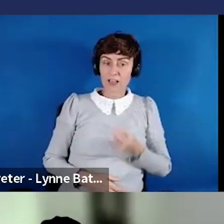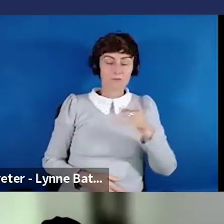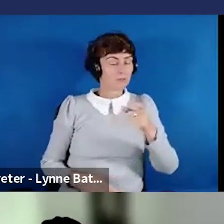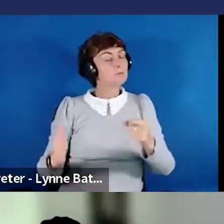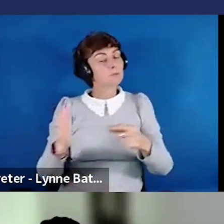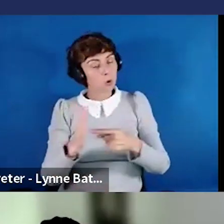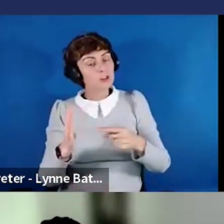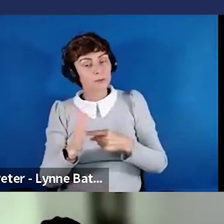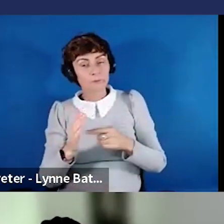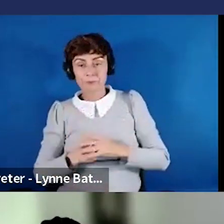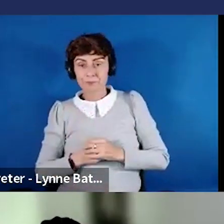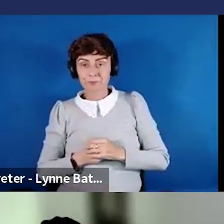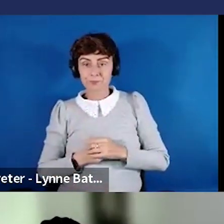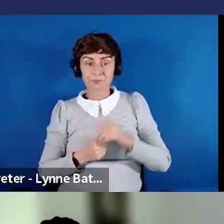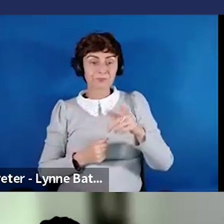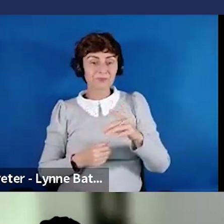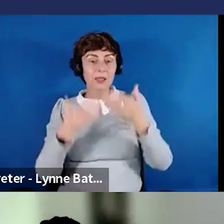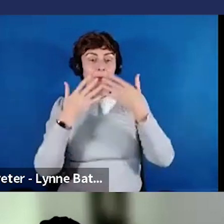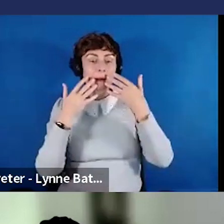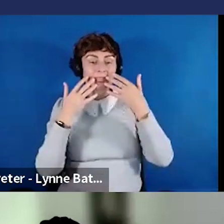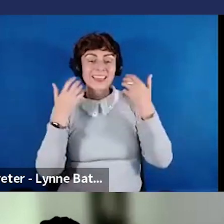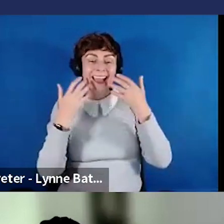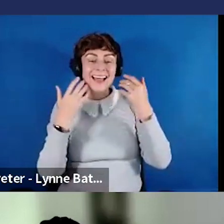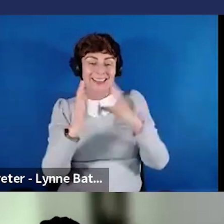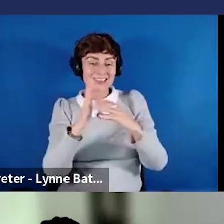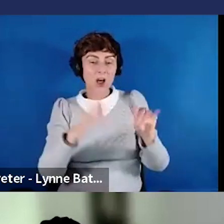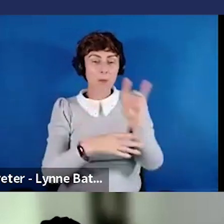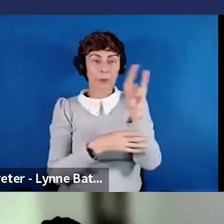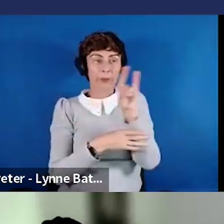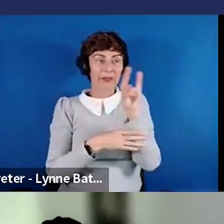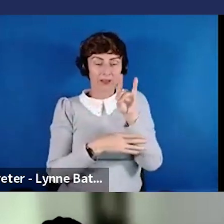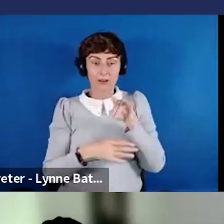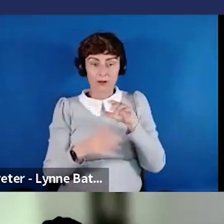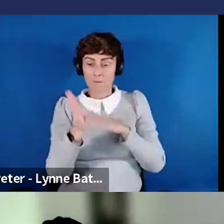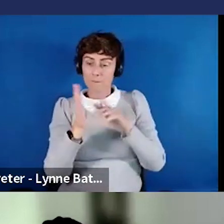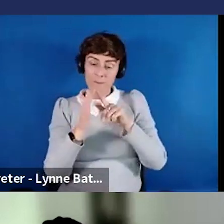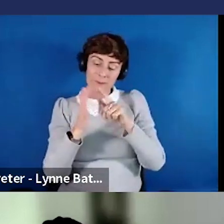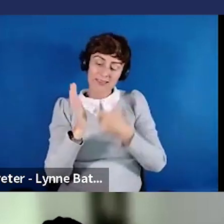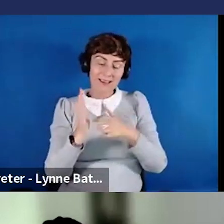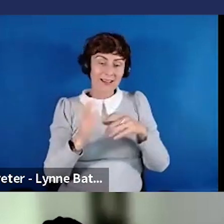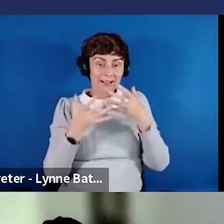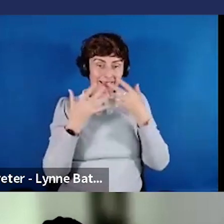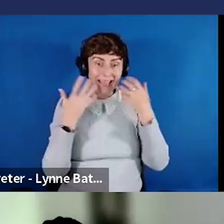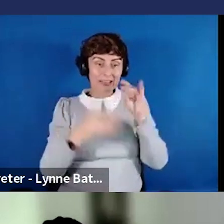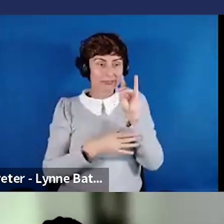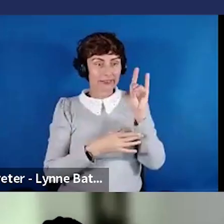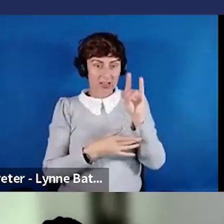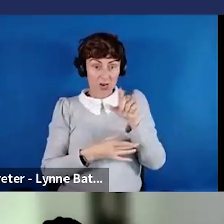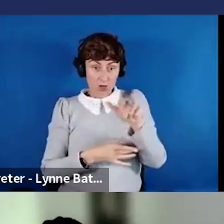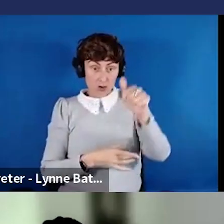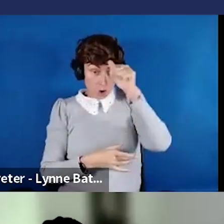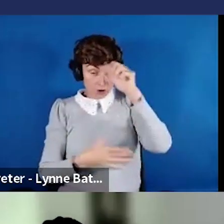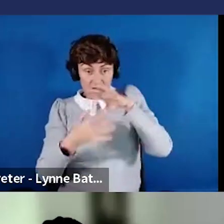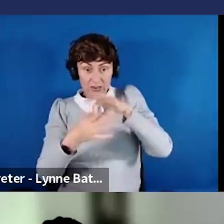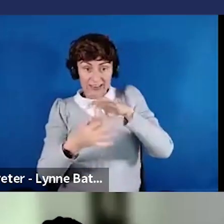things better. And I think the meerkat example is a really good reminder of how, you know, knowledge around